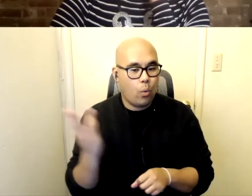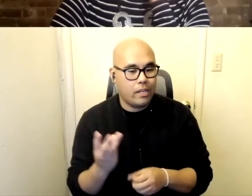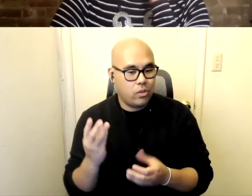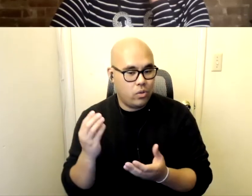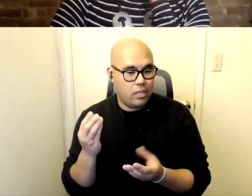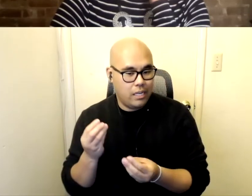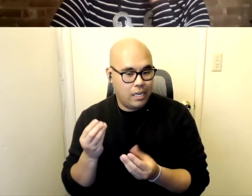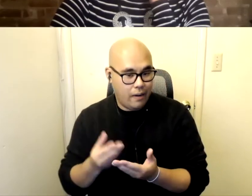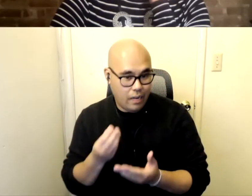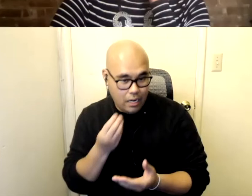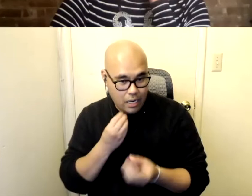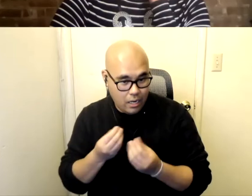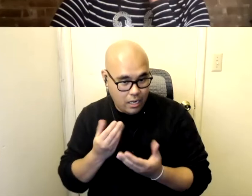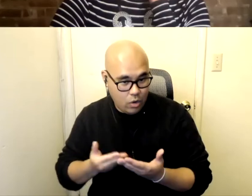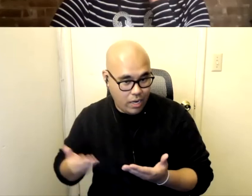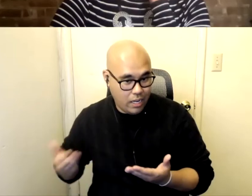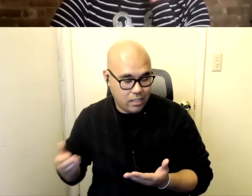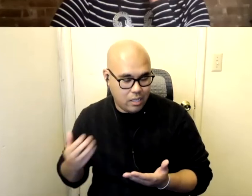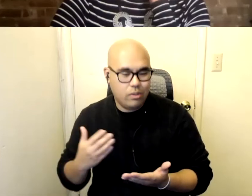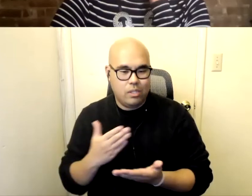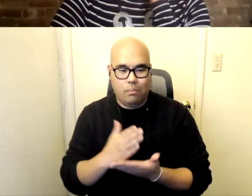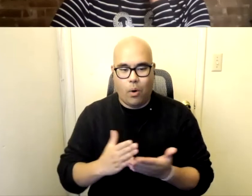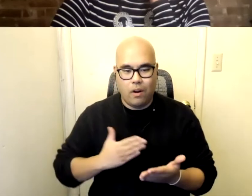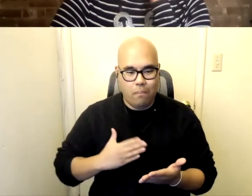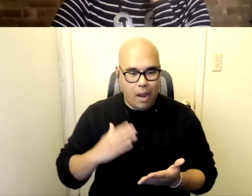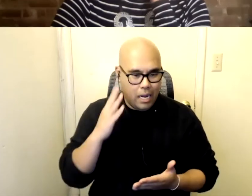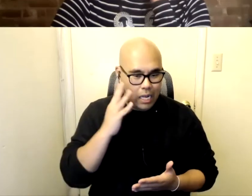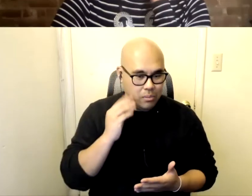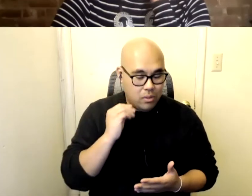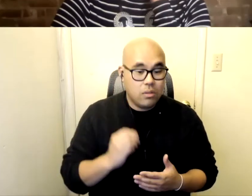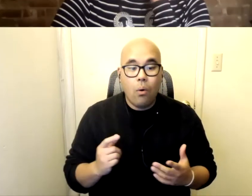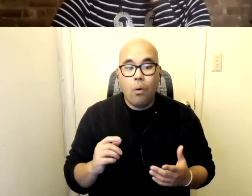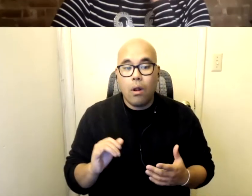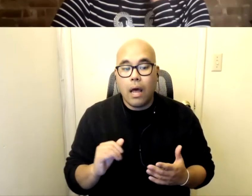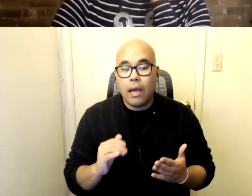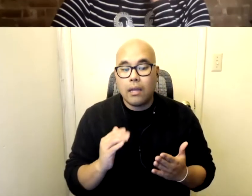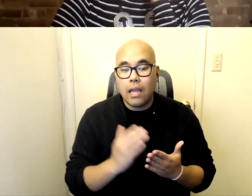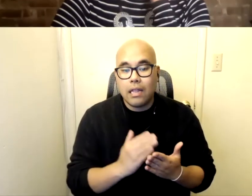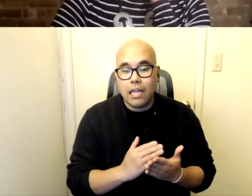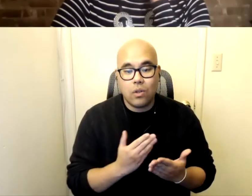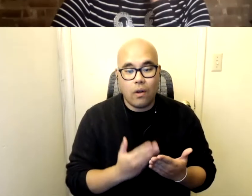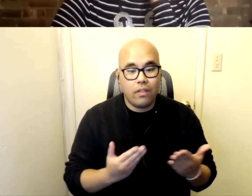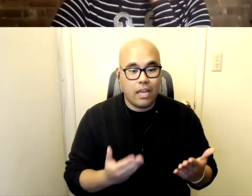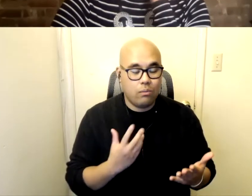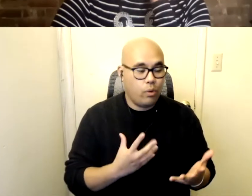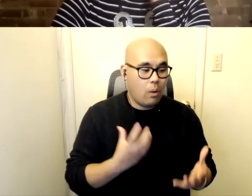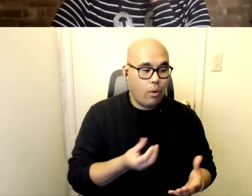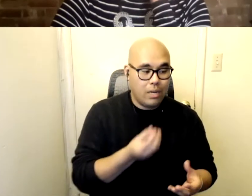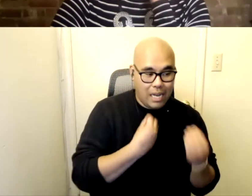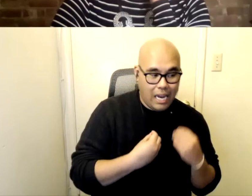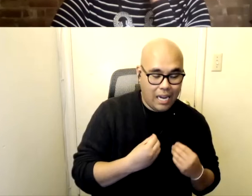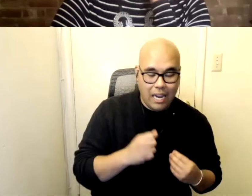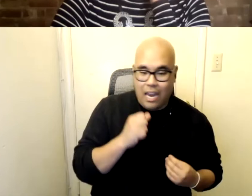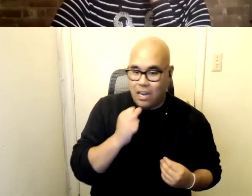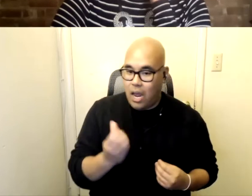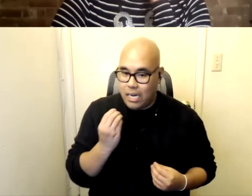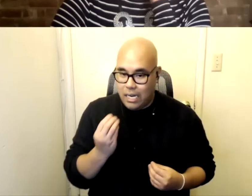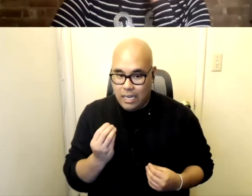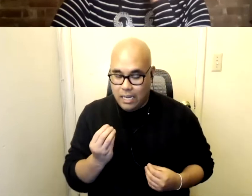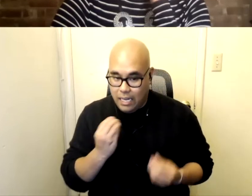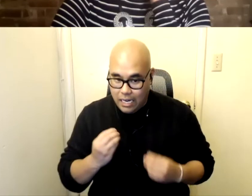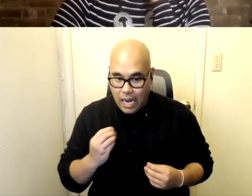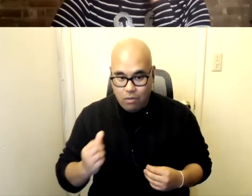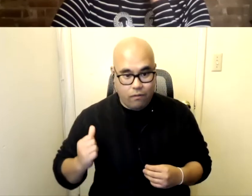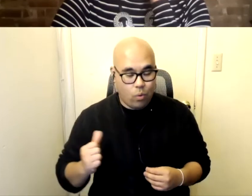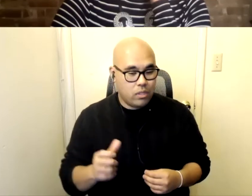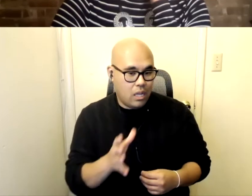experience. The list of like what will eat and what they won't eat that the mom